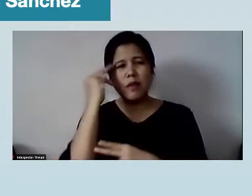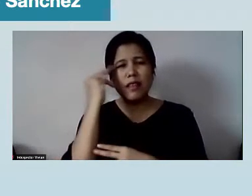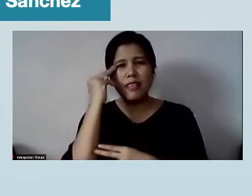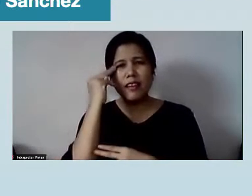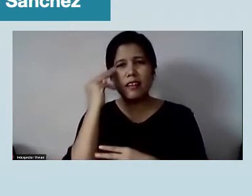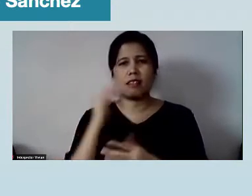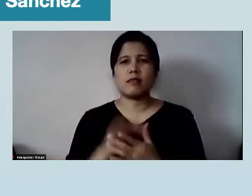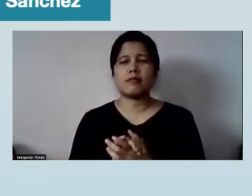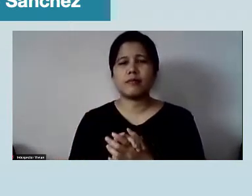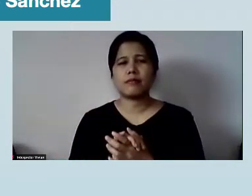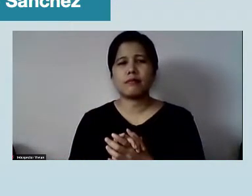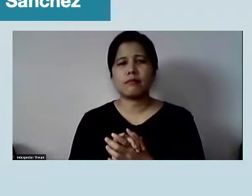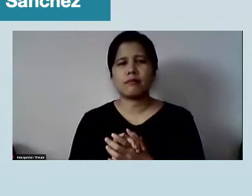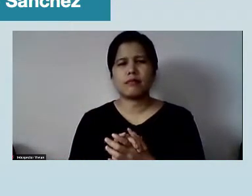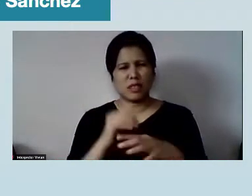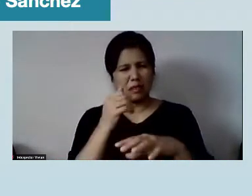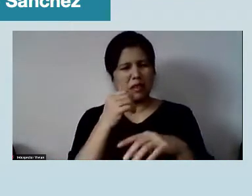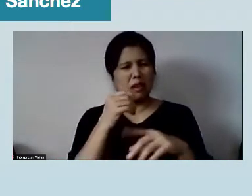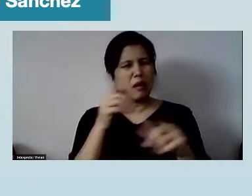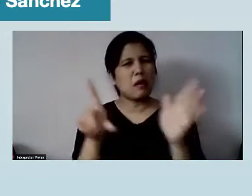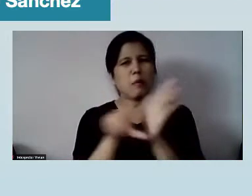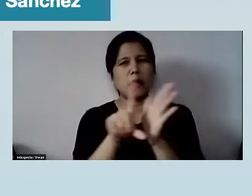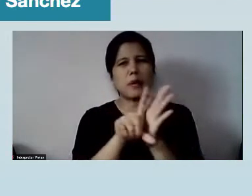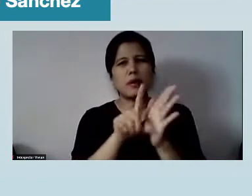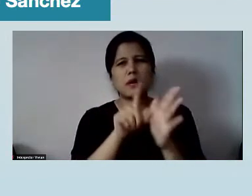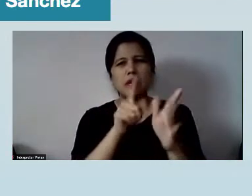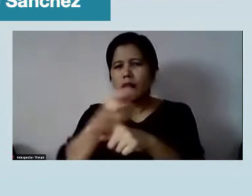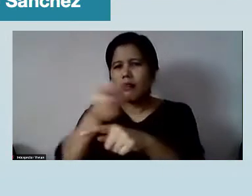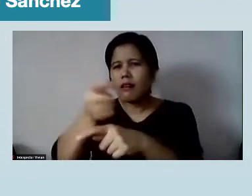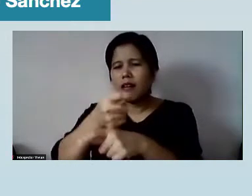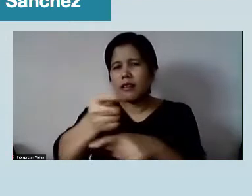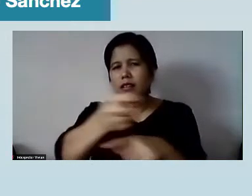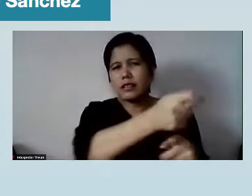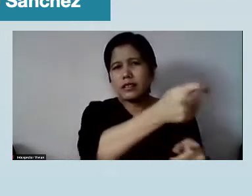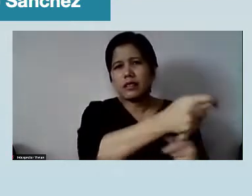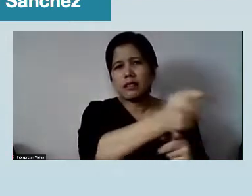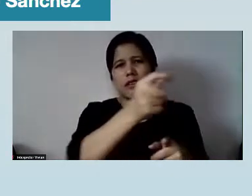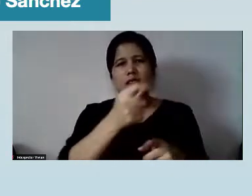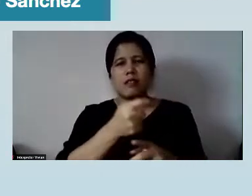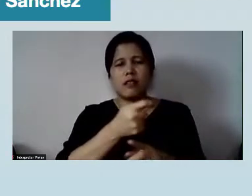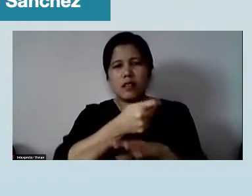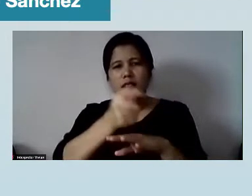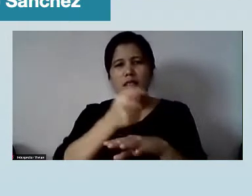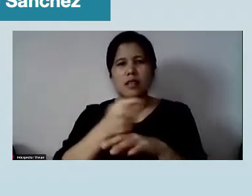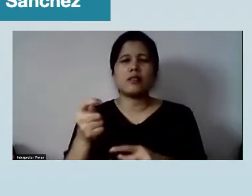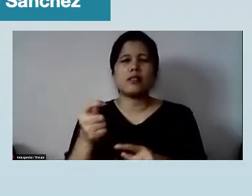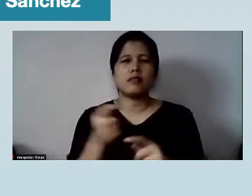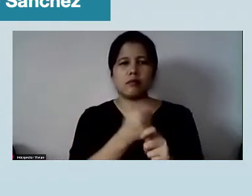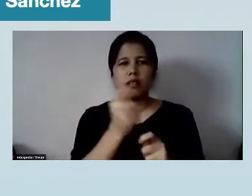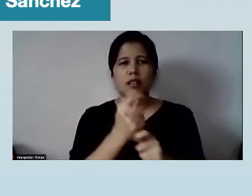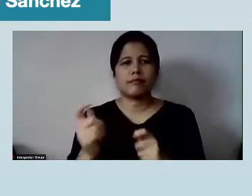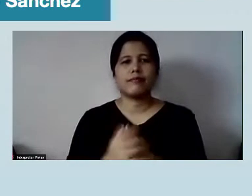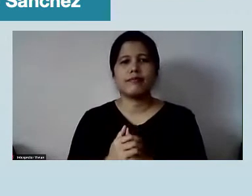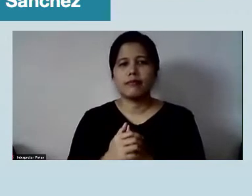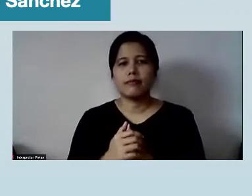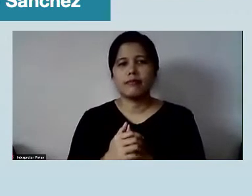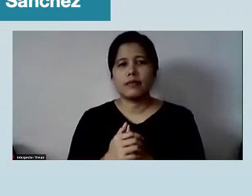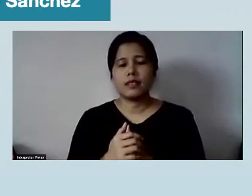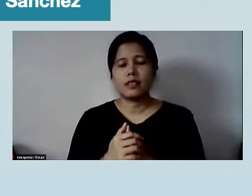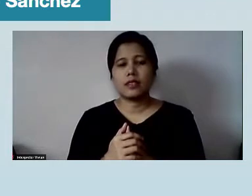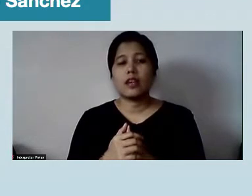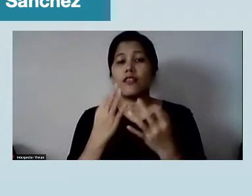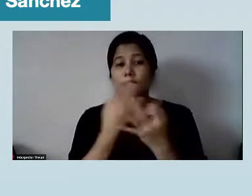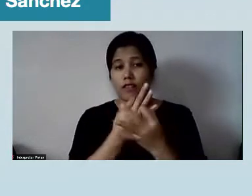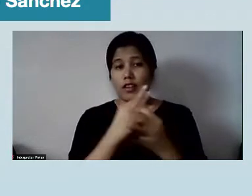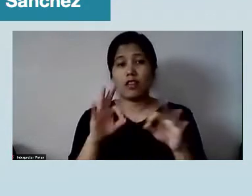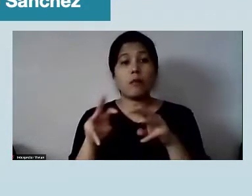po yun yung mga bullying, mga vilification, ridicule against persons with disabilities. And then